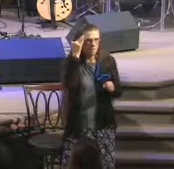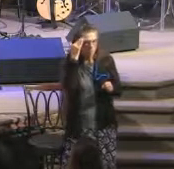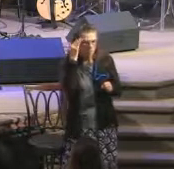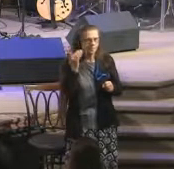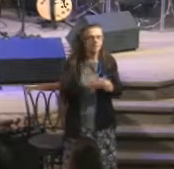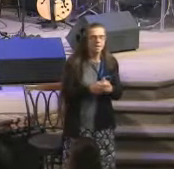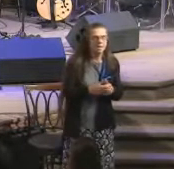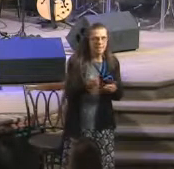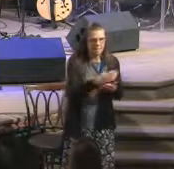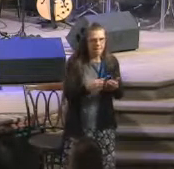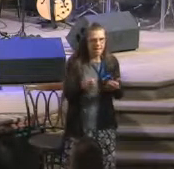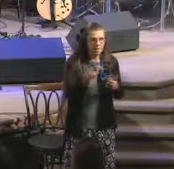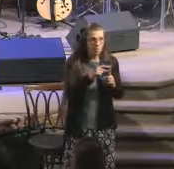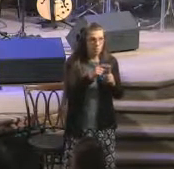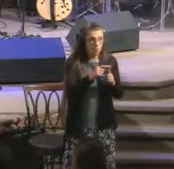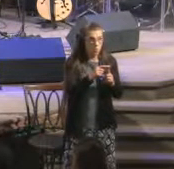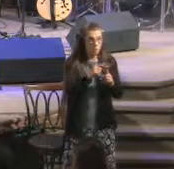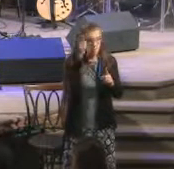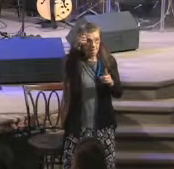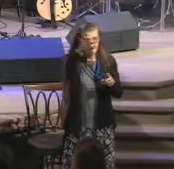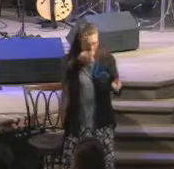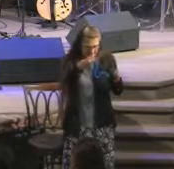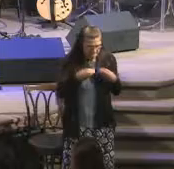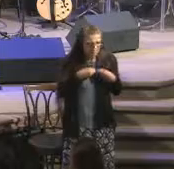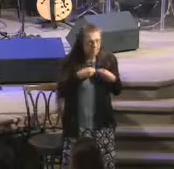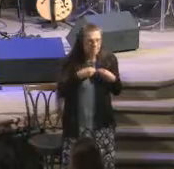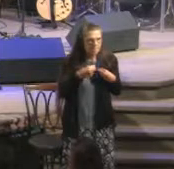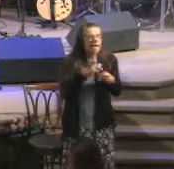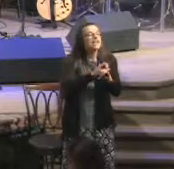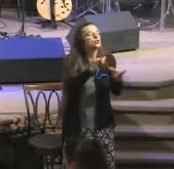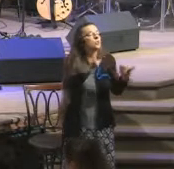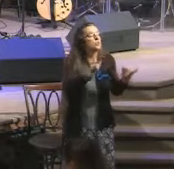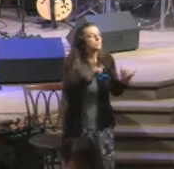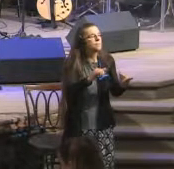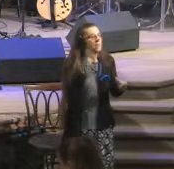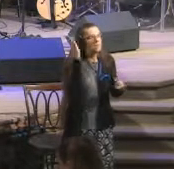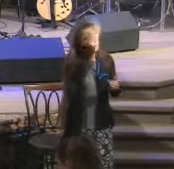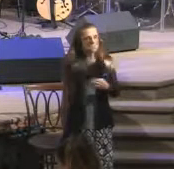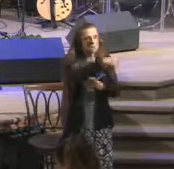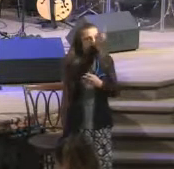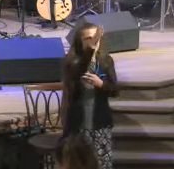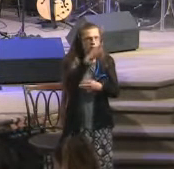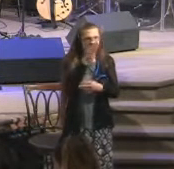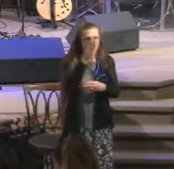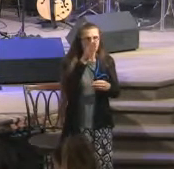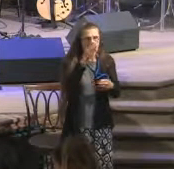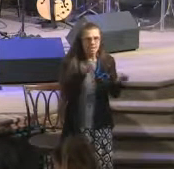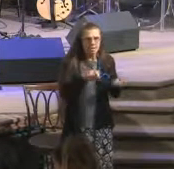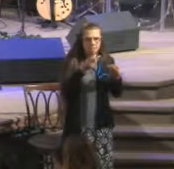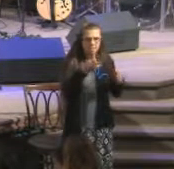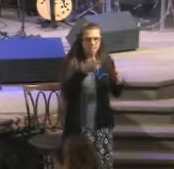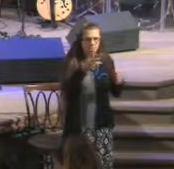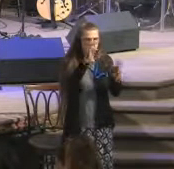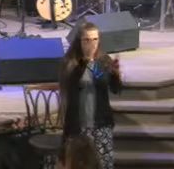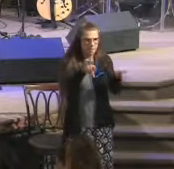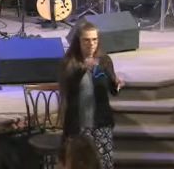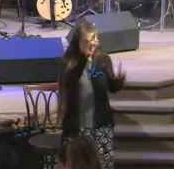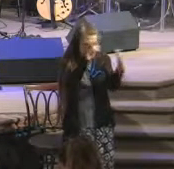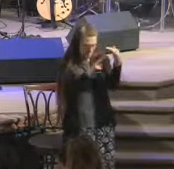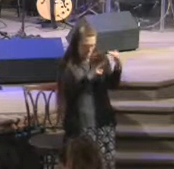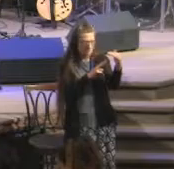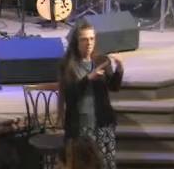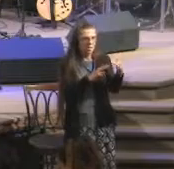us and then share it. Verse 24, son of man, give the people of Israel this message. In the day of